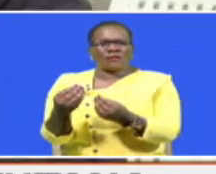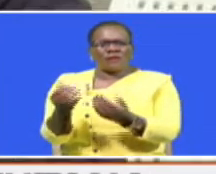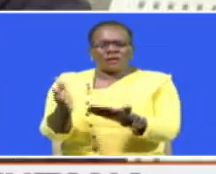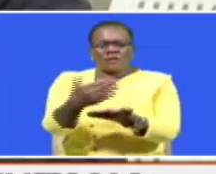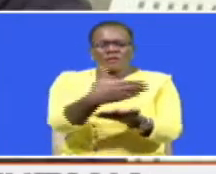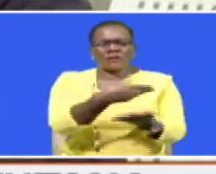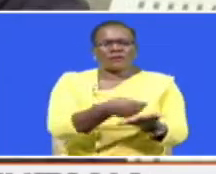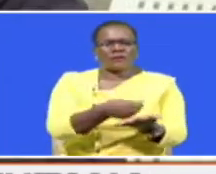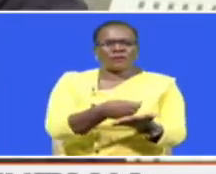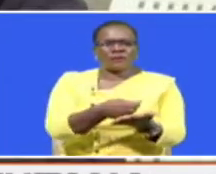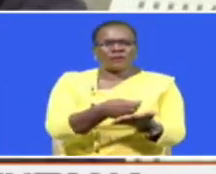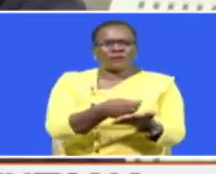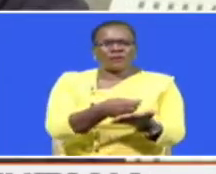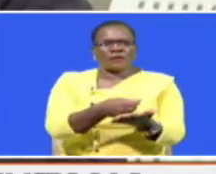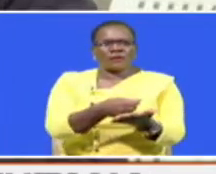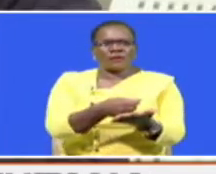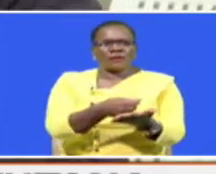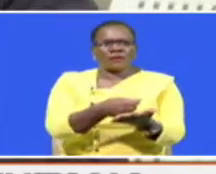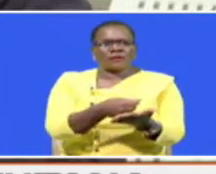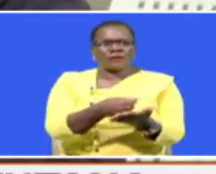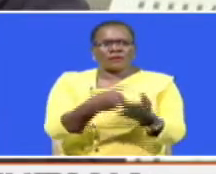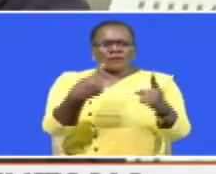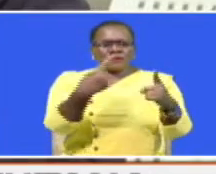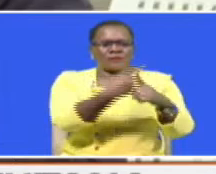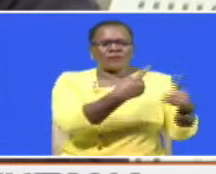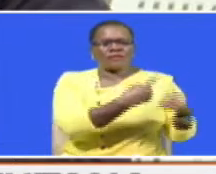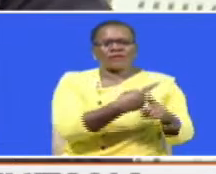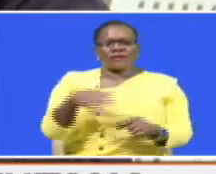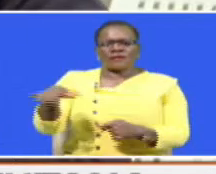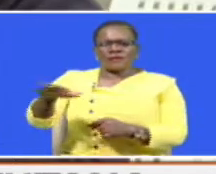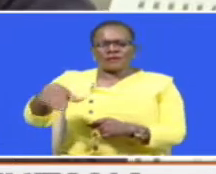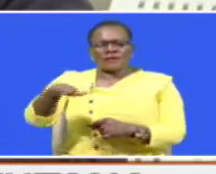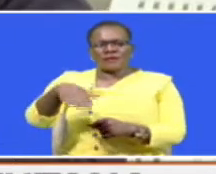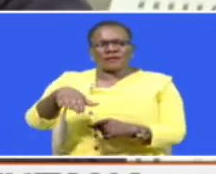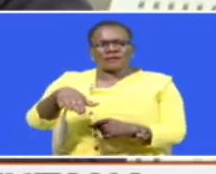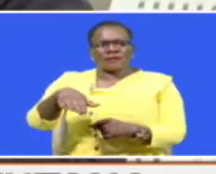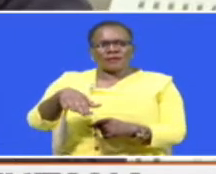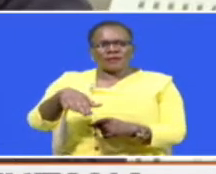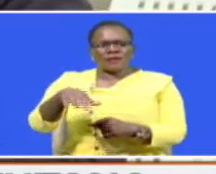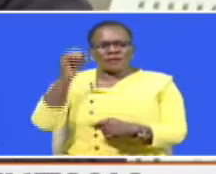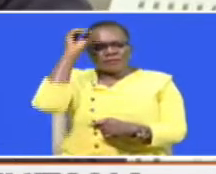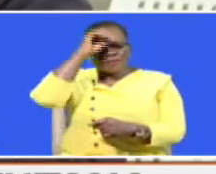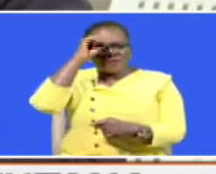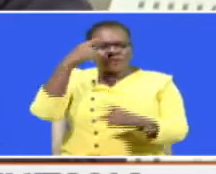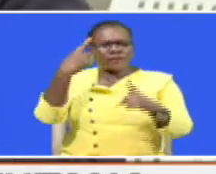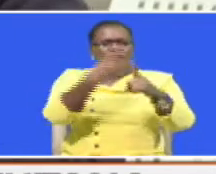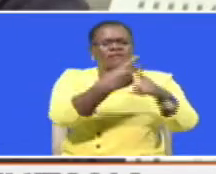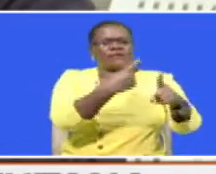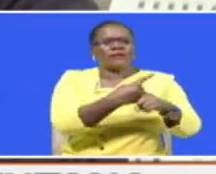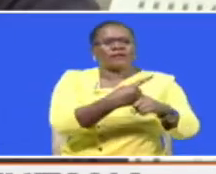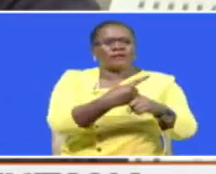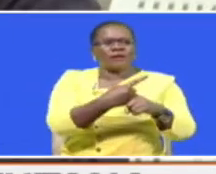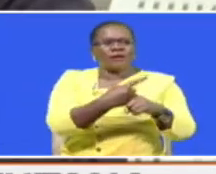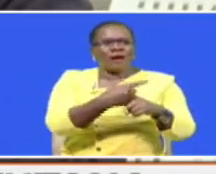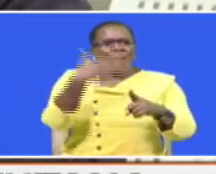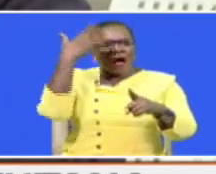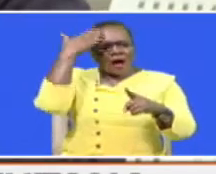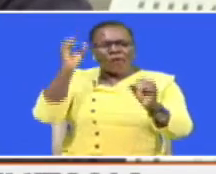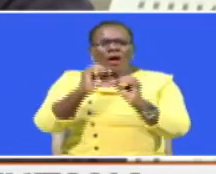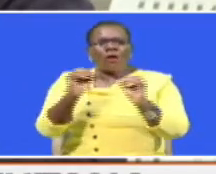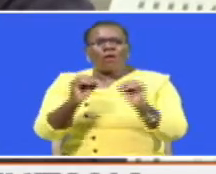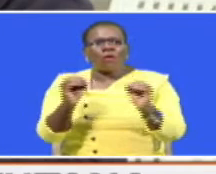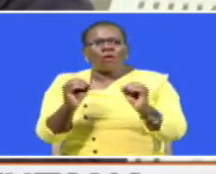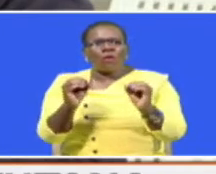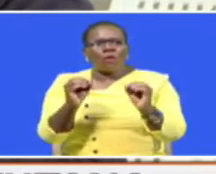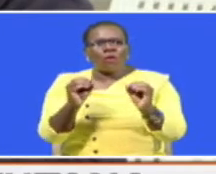fund? We've seen various figures from various points of view and perspectives, yet we don't know which one is